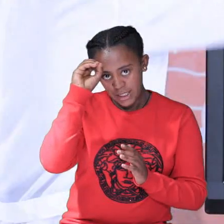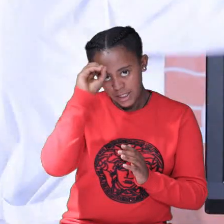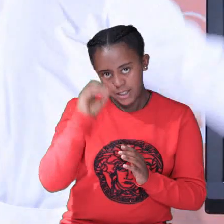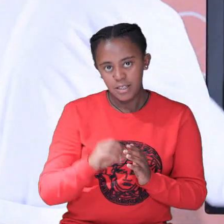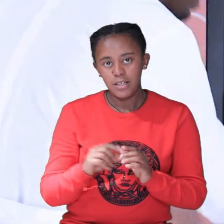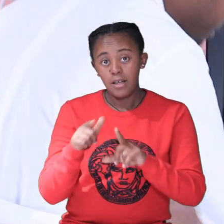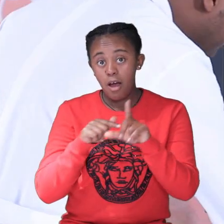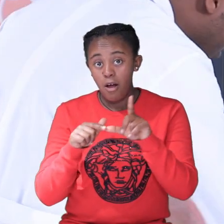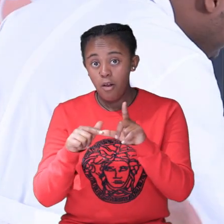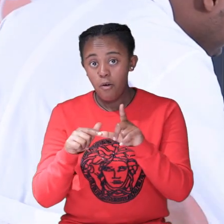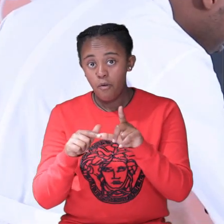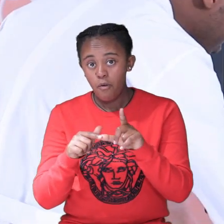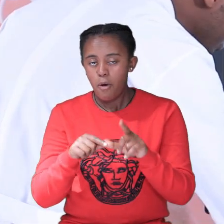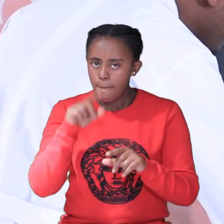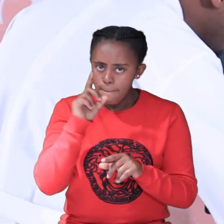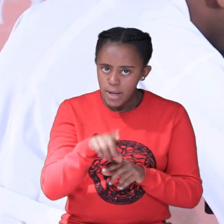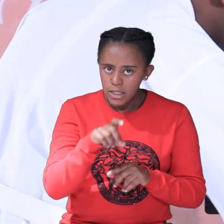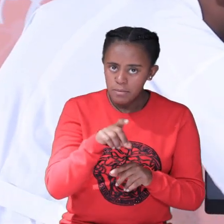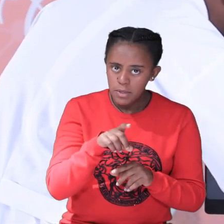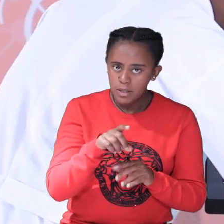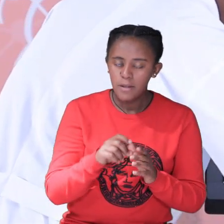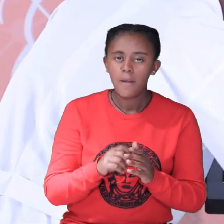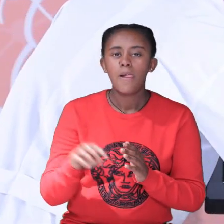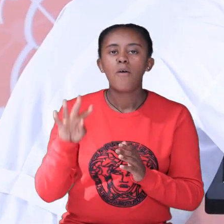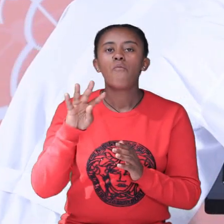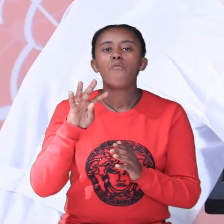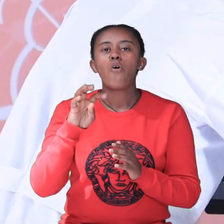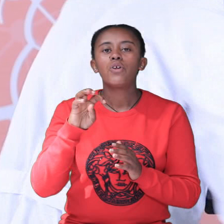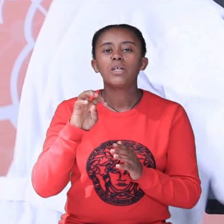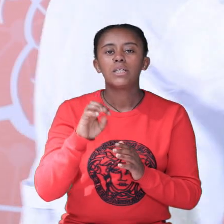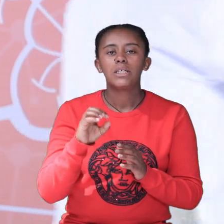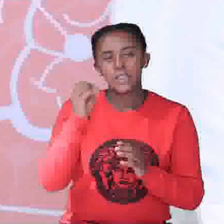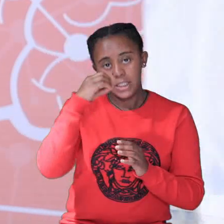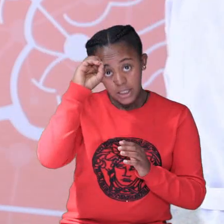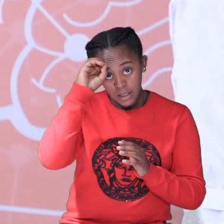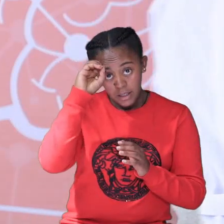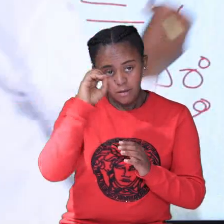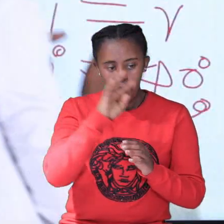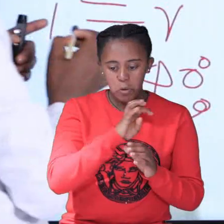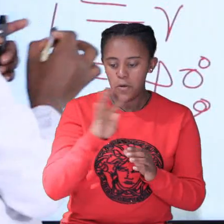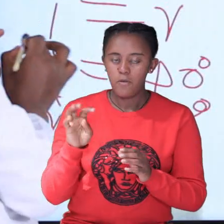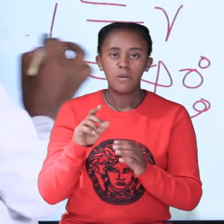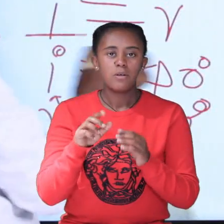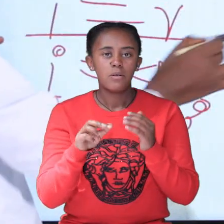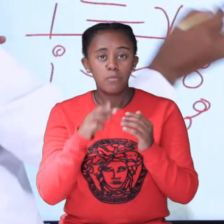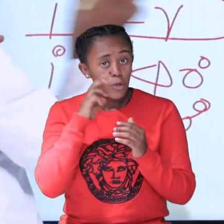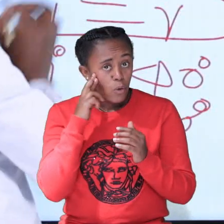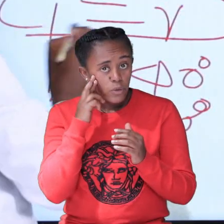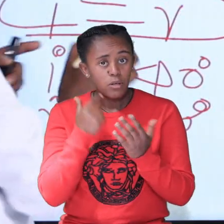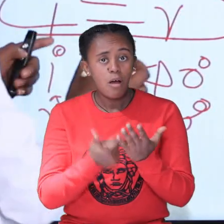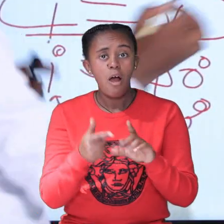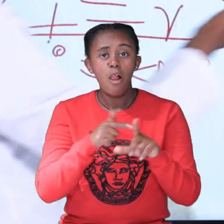R. For example, the angle of incidence I is equals to 40 degree.